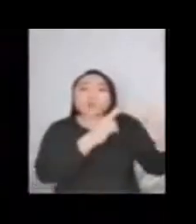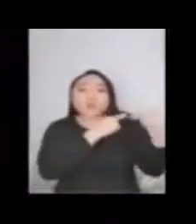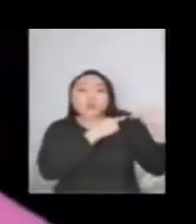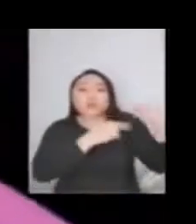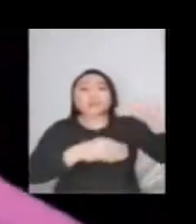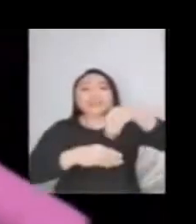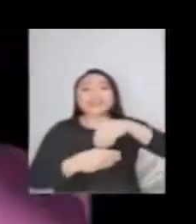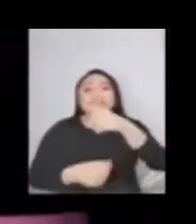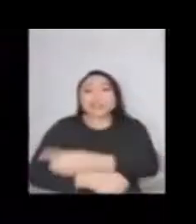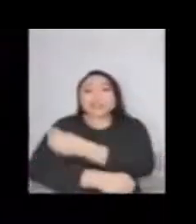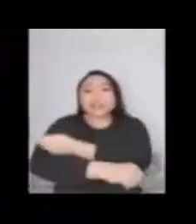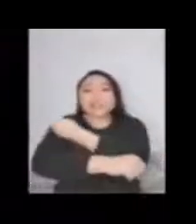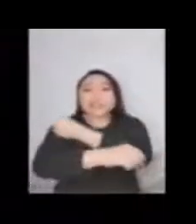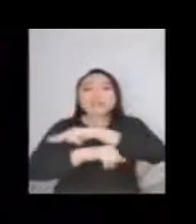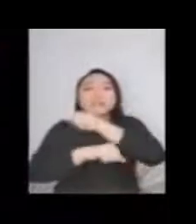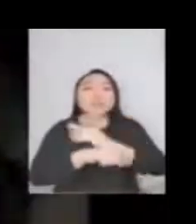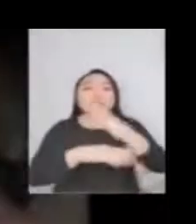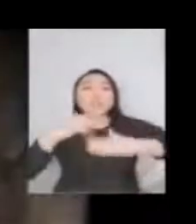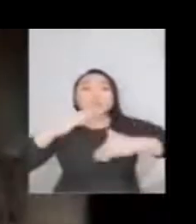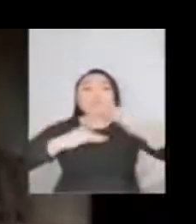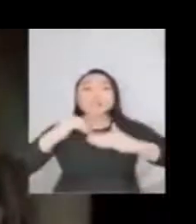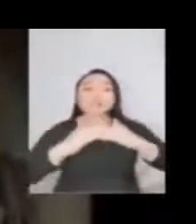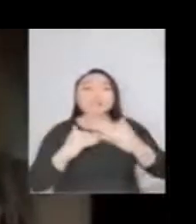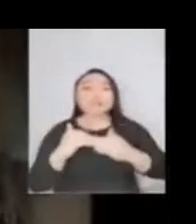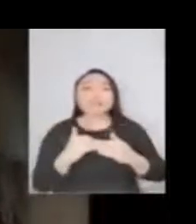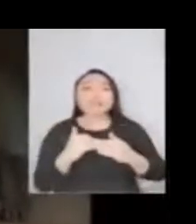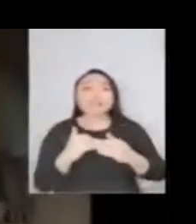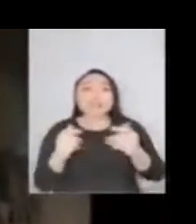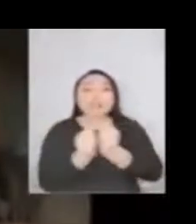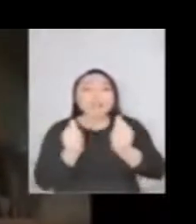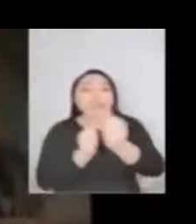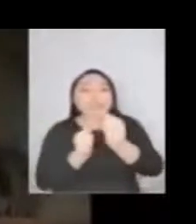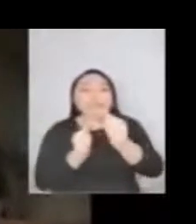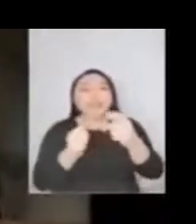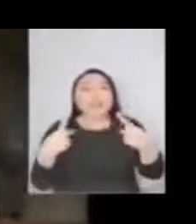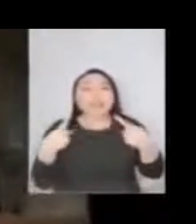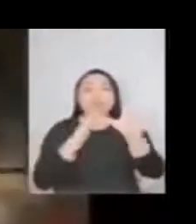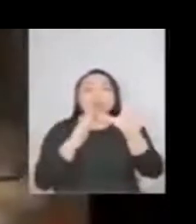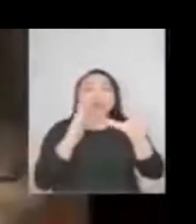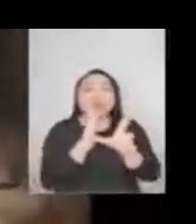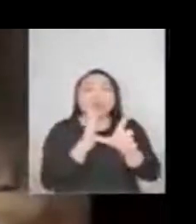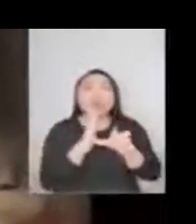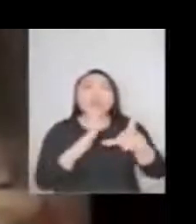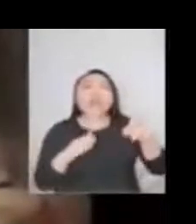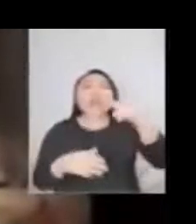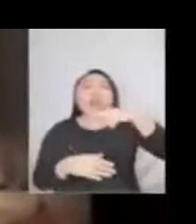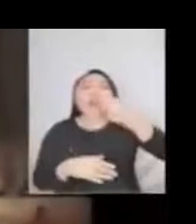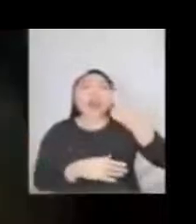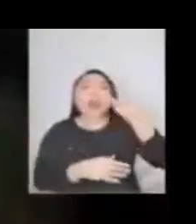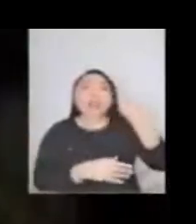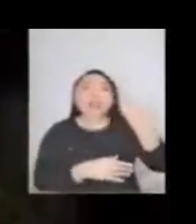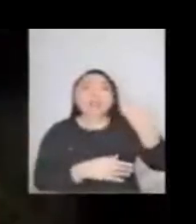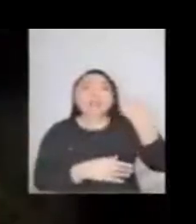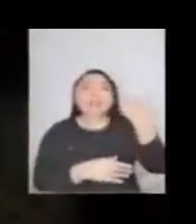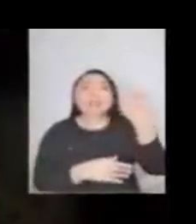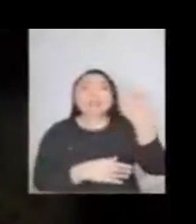RA 7192. Other laws addressing specific concerns of women, such as assisting women in